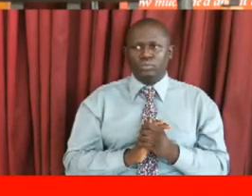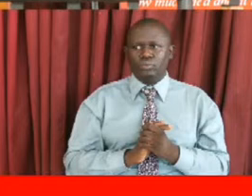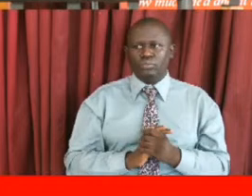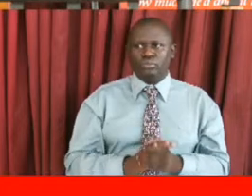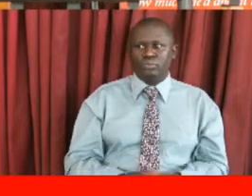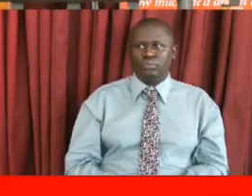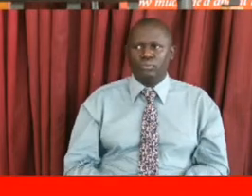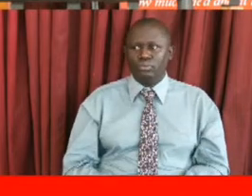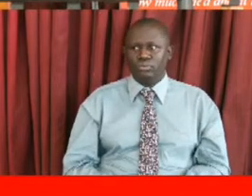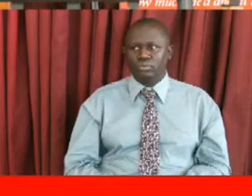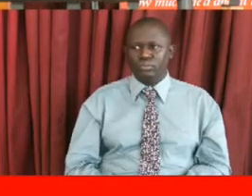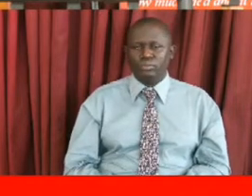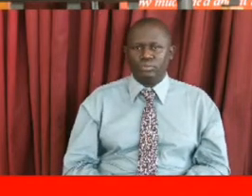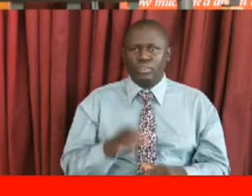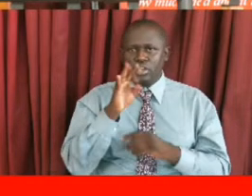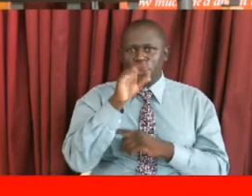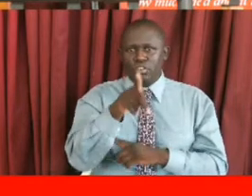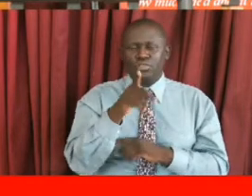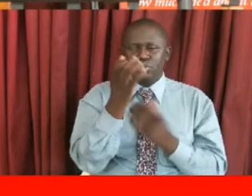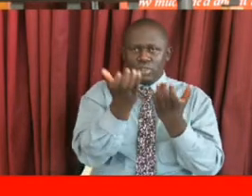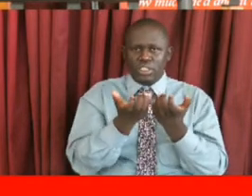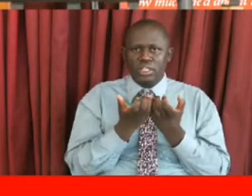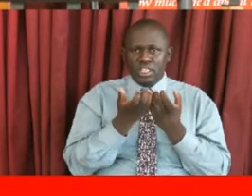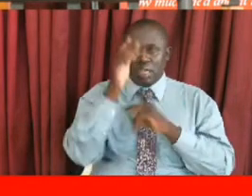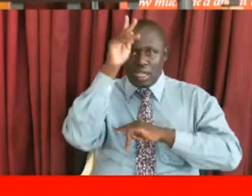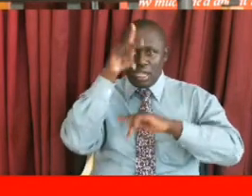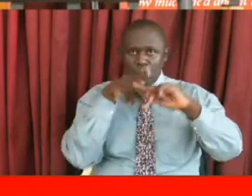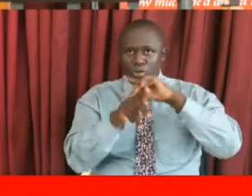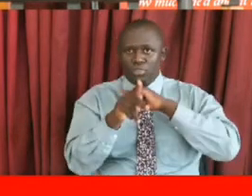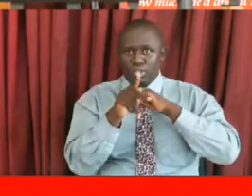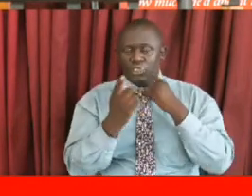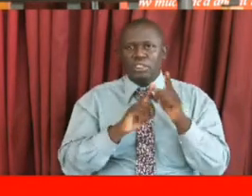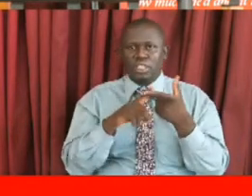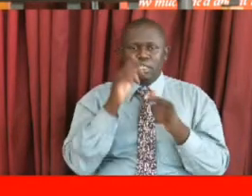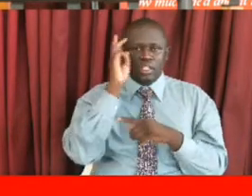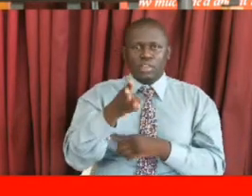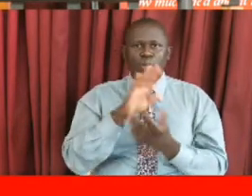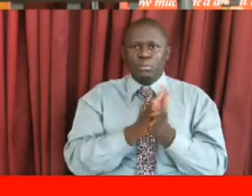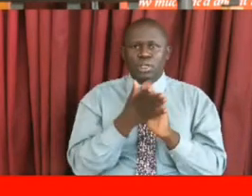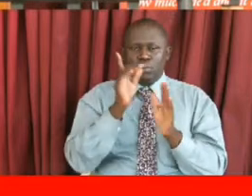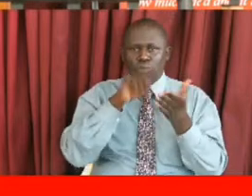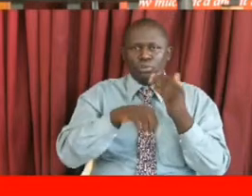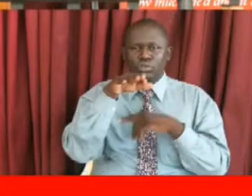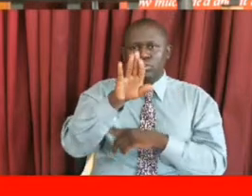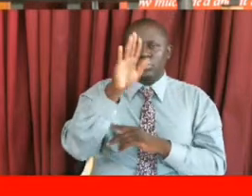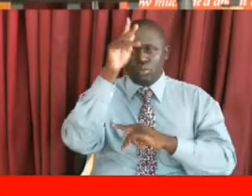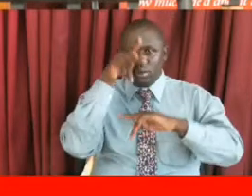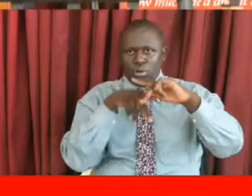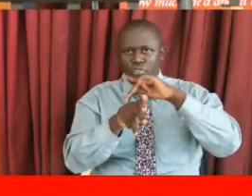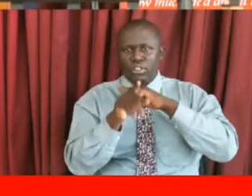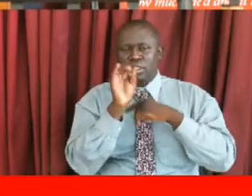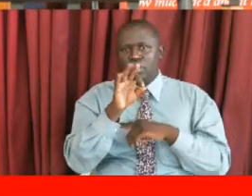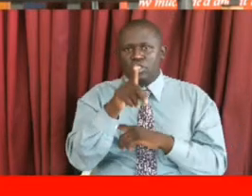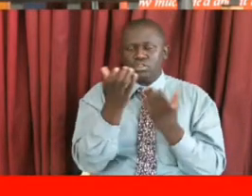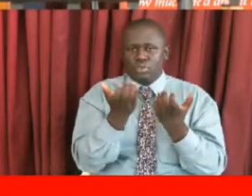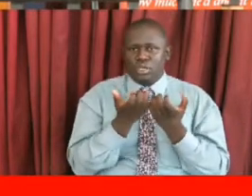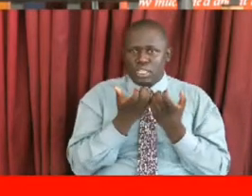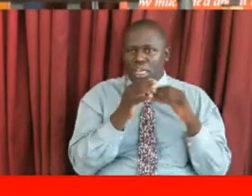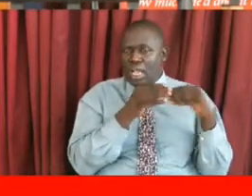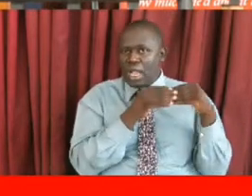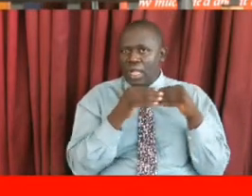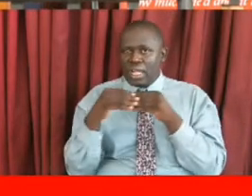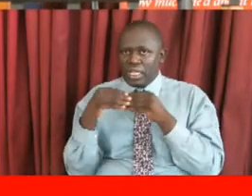to if you need a prophet he will be your Prophet if you need a